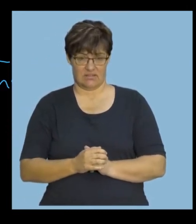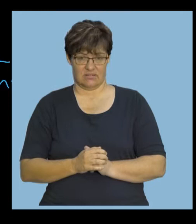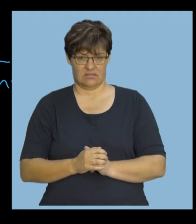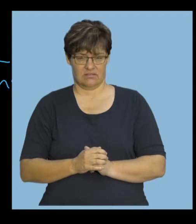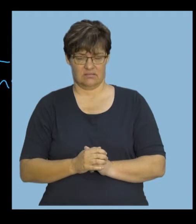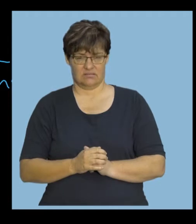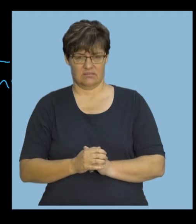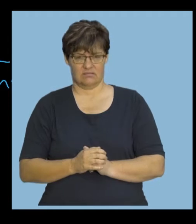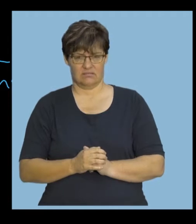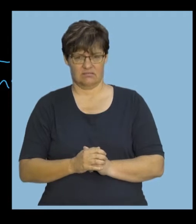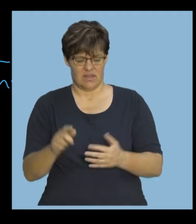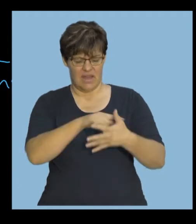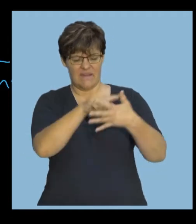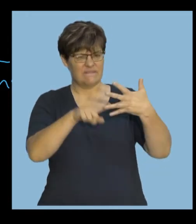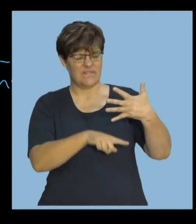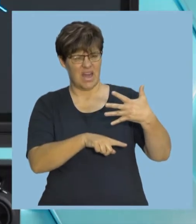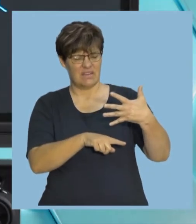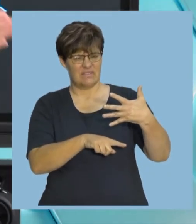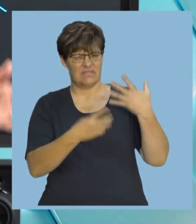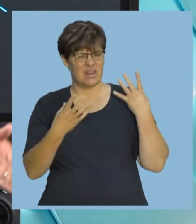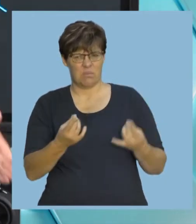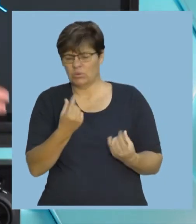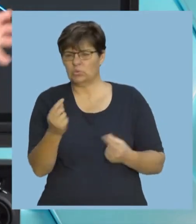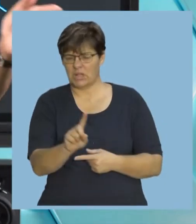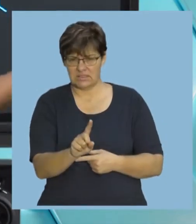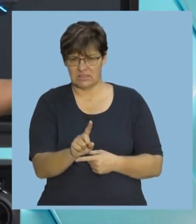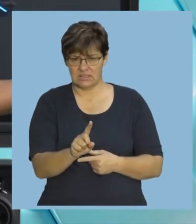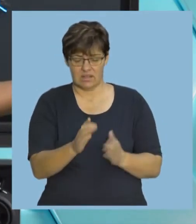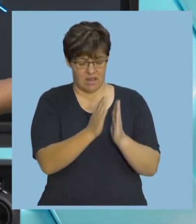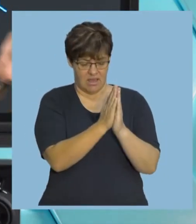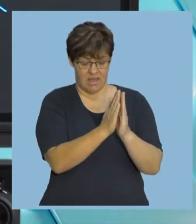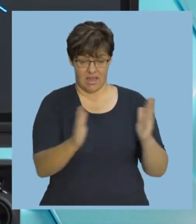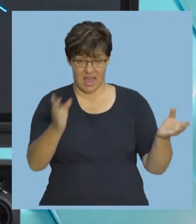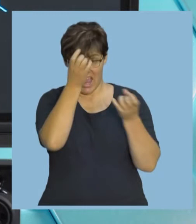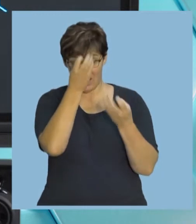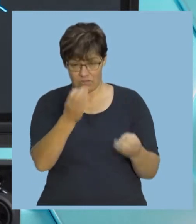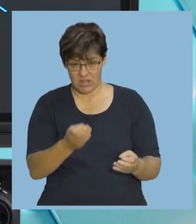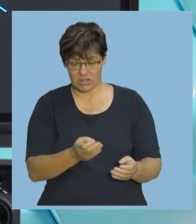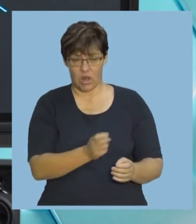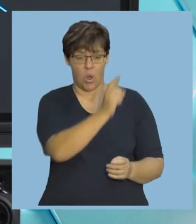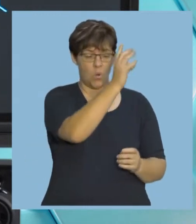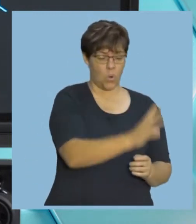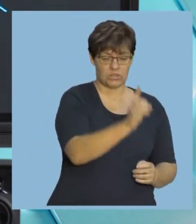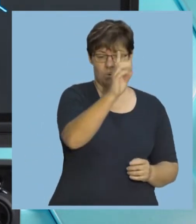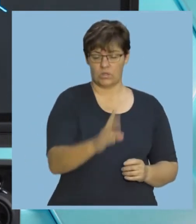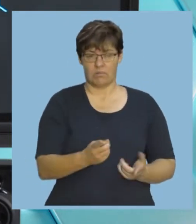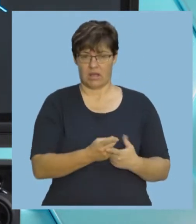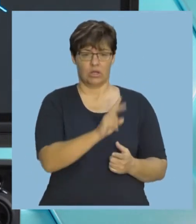What does the 5-number series do? Divides the set of data into quarters, or